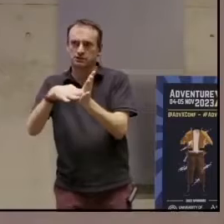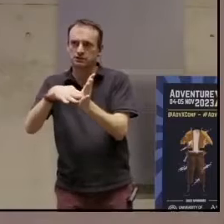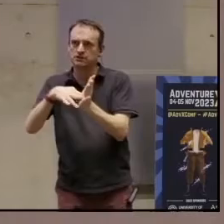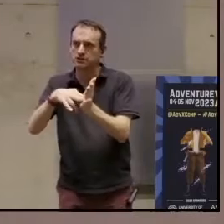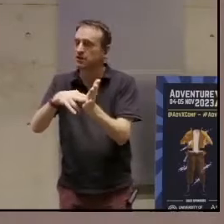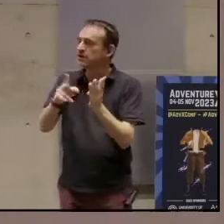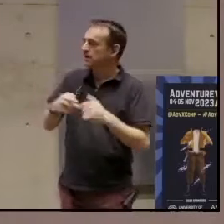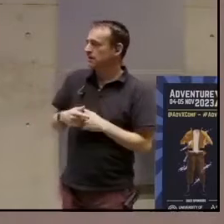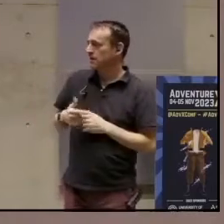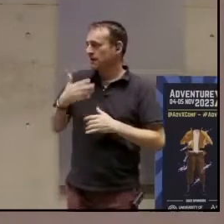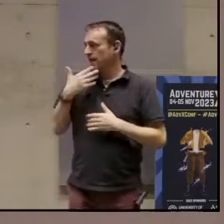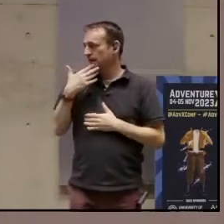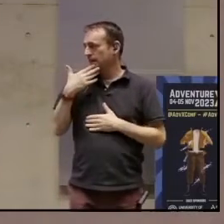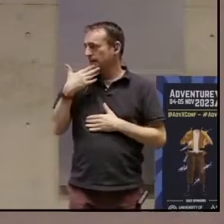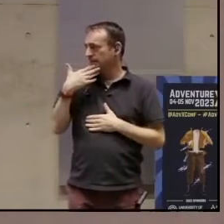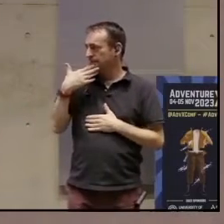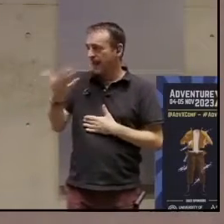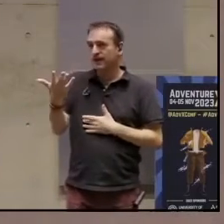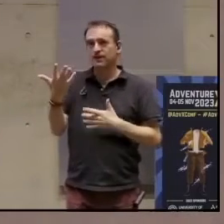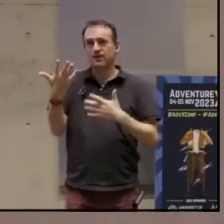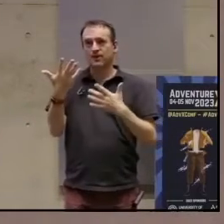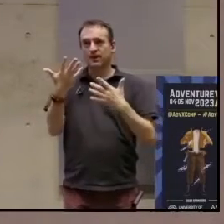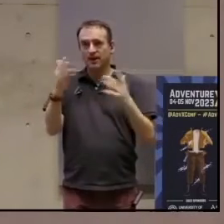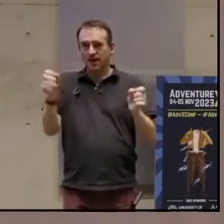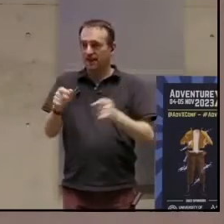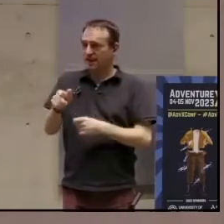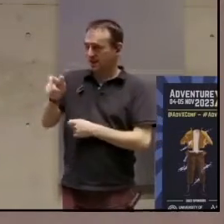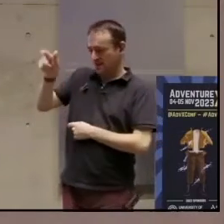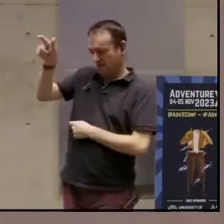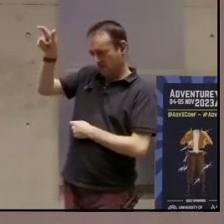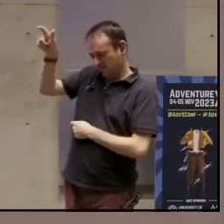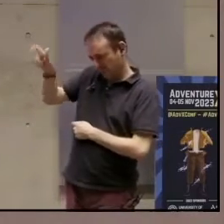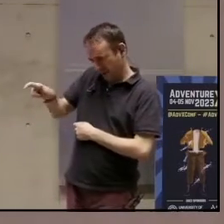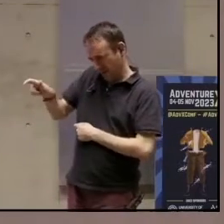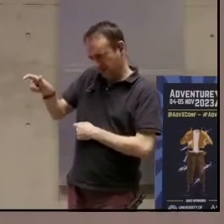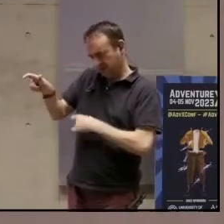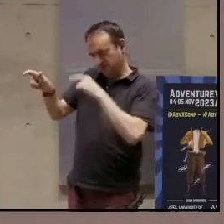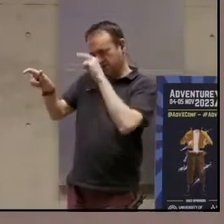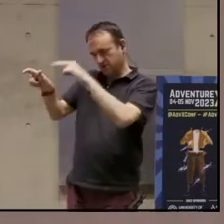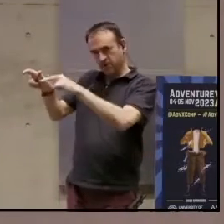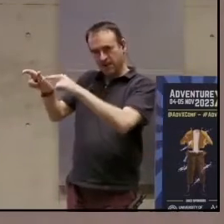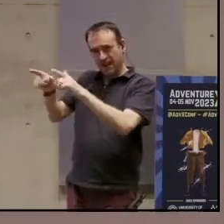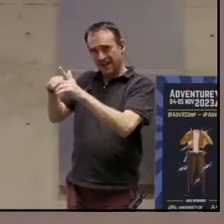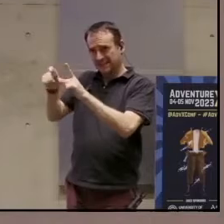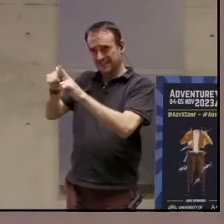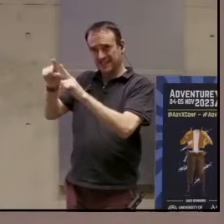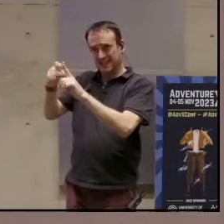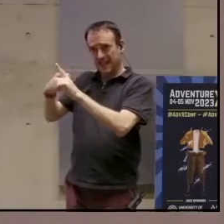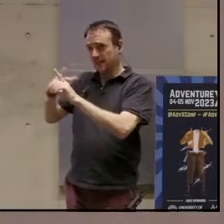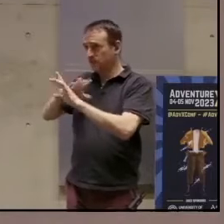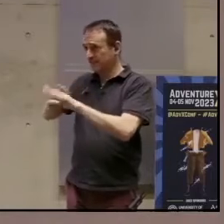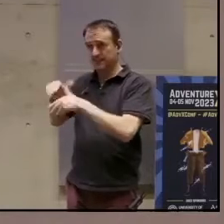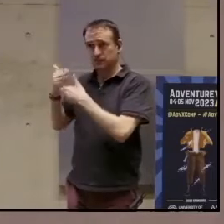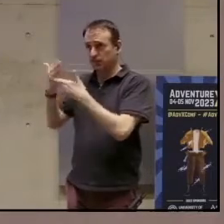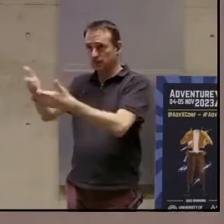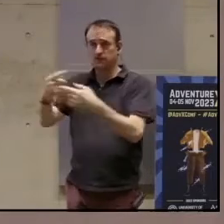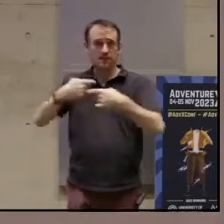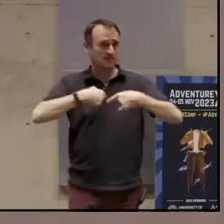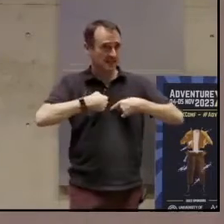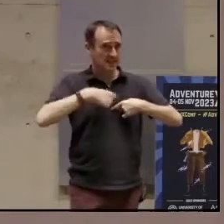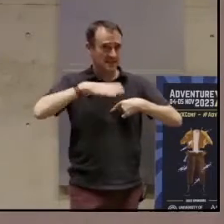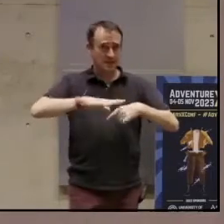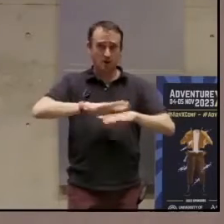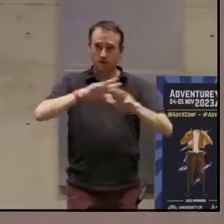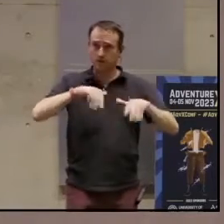Thank you. Nothing like going from a human that needs no introduction to a human that needs nothing but introduction. And first of all, an apology. I'm going to